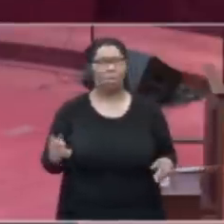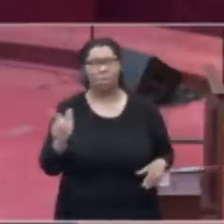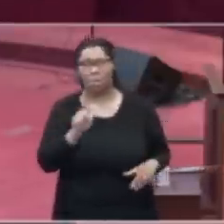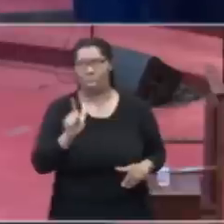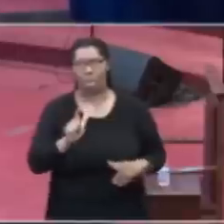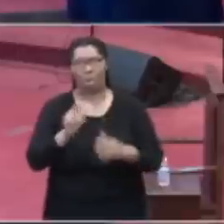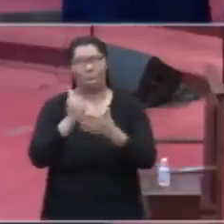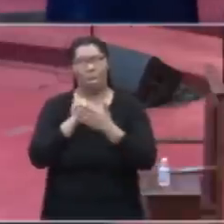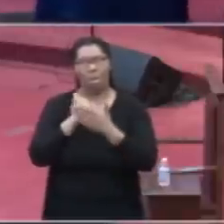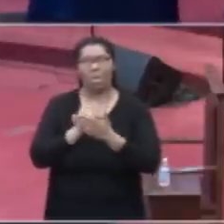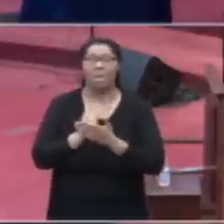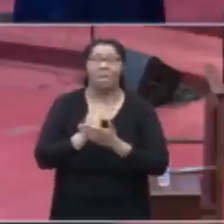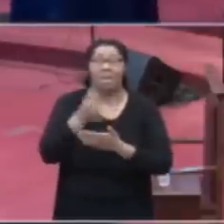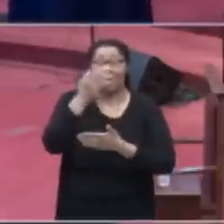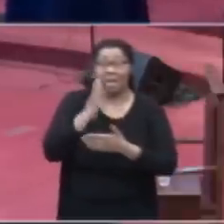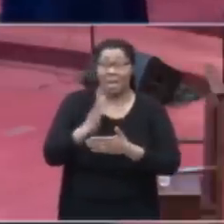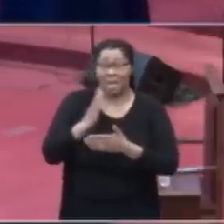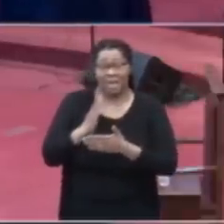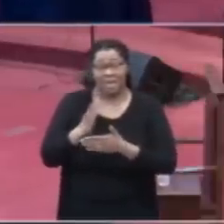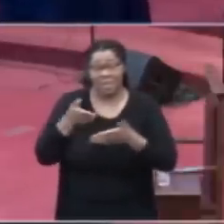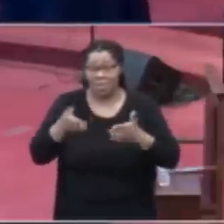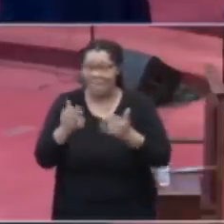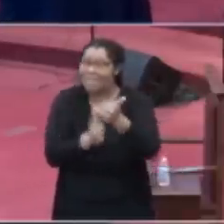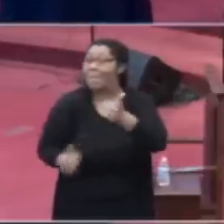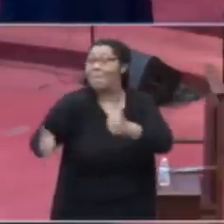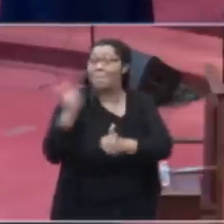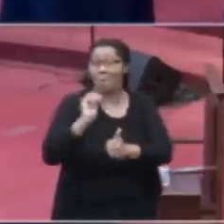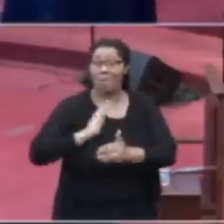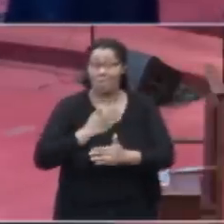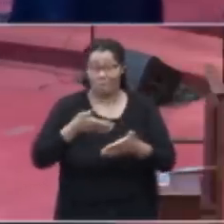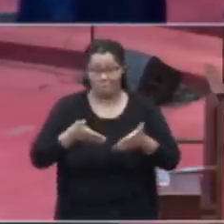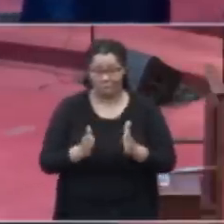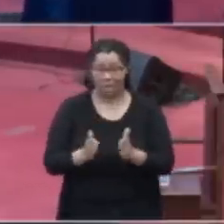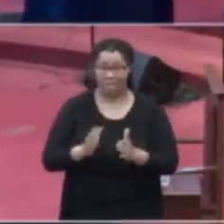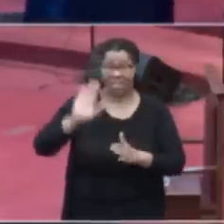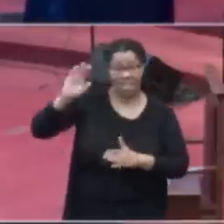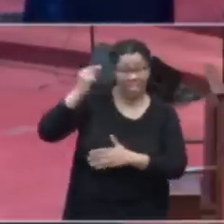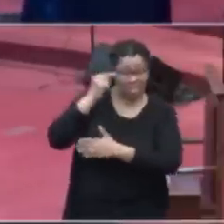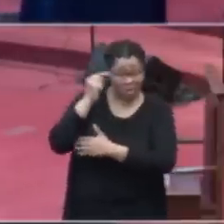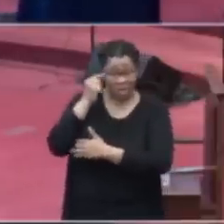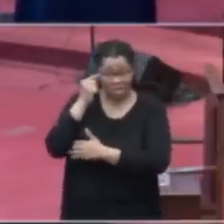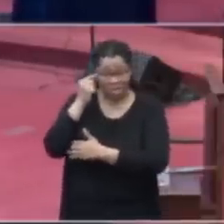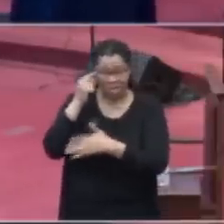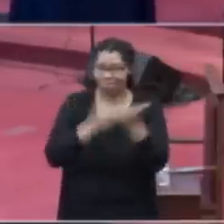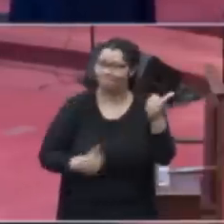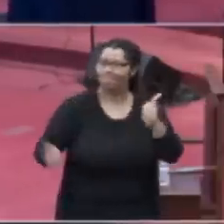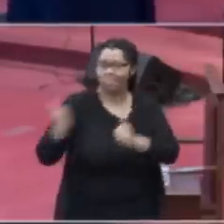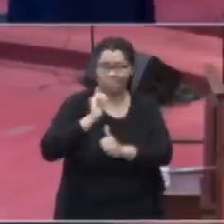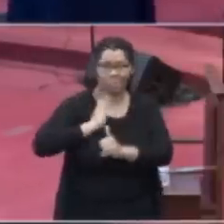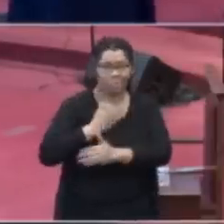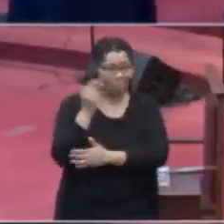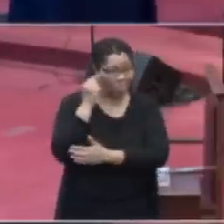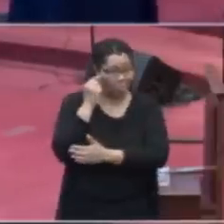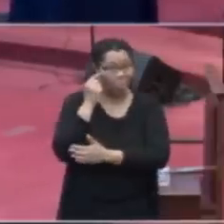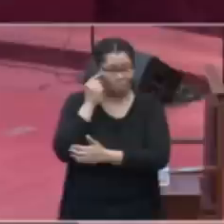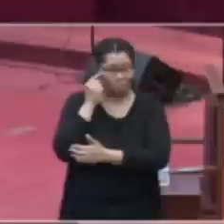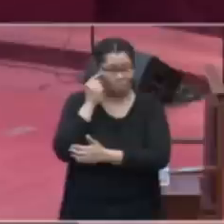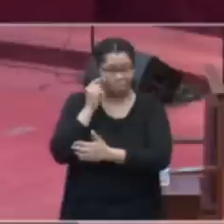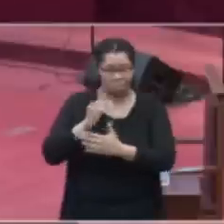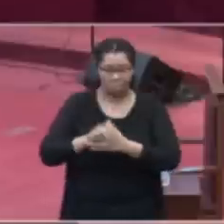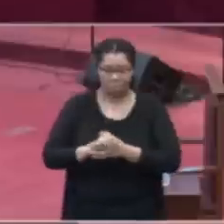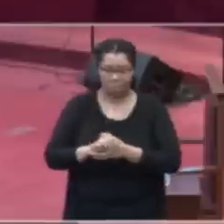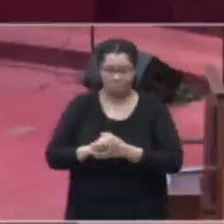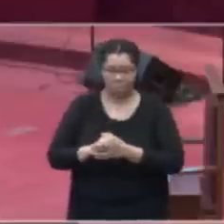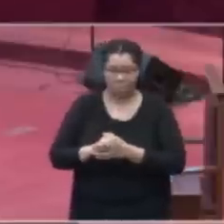His ways are above our ways, and his thoughts are above our thoughts. This is